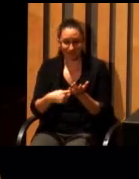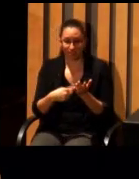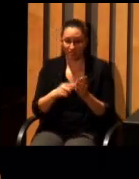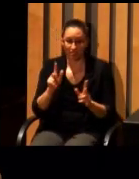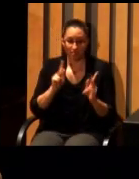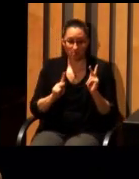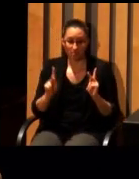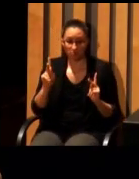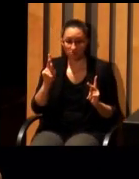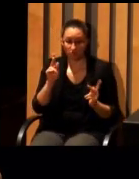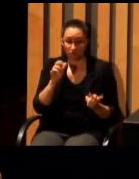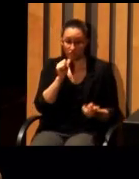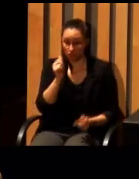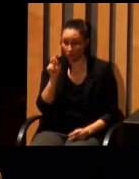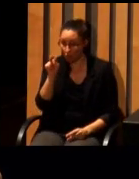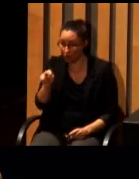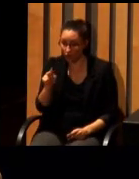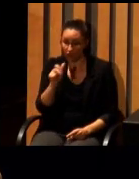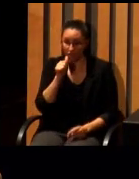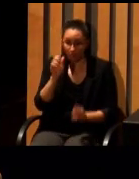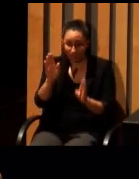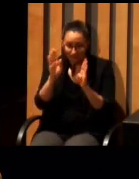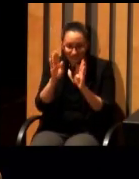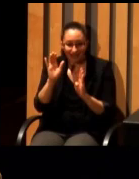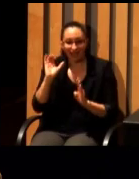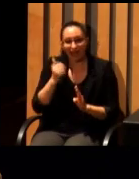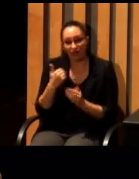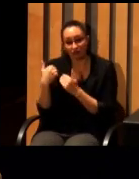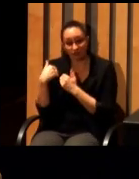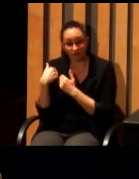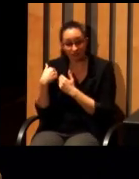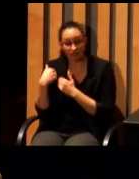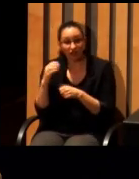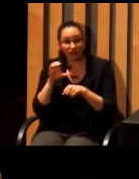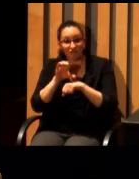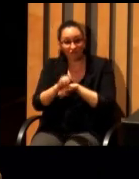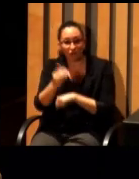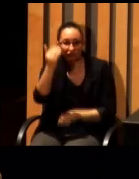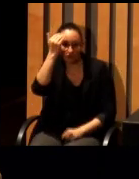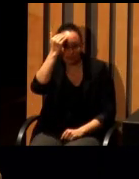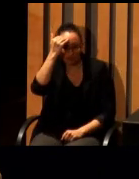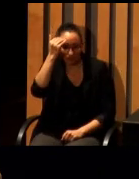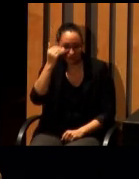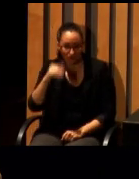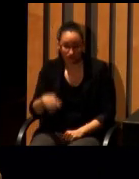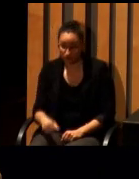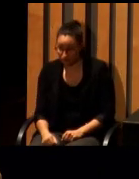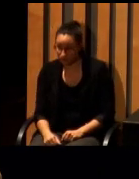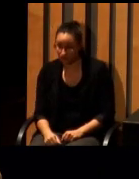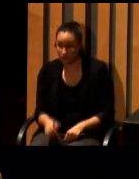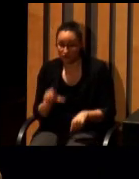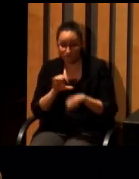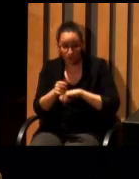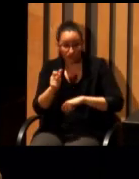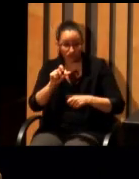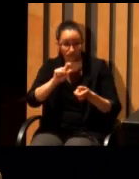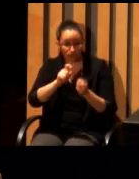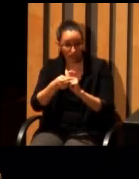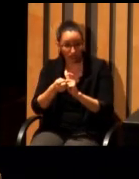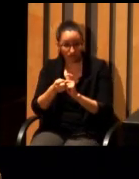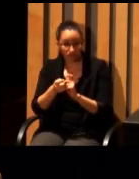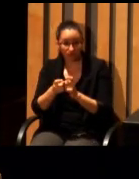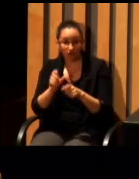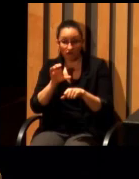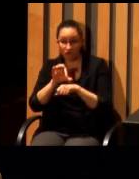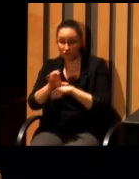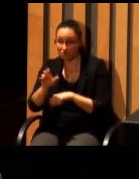encountered. And that's our job, is to make folks encounter it. Make folks change. Make folks think